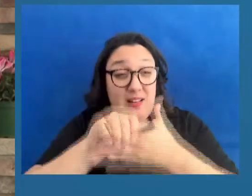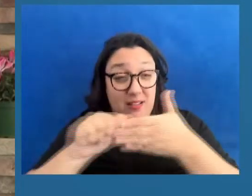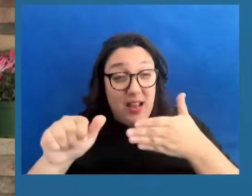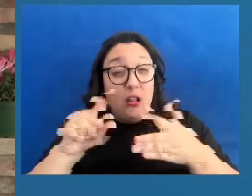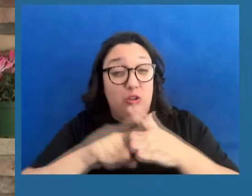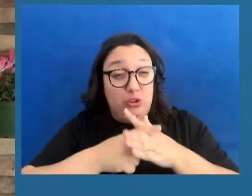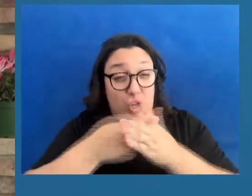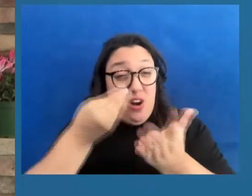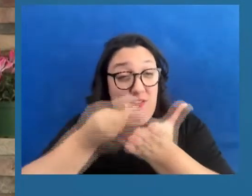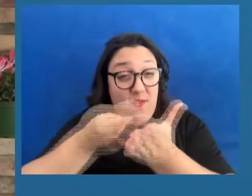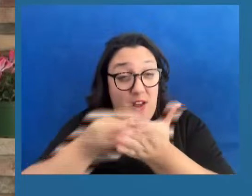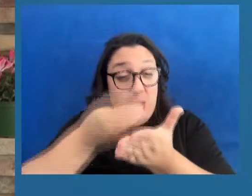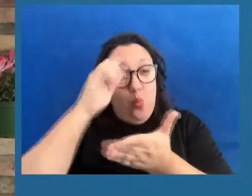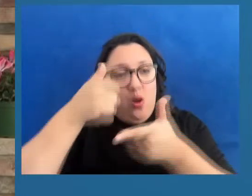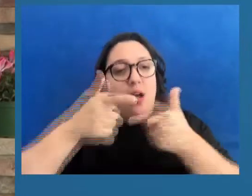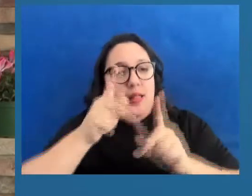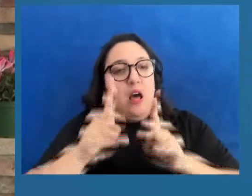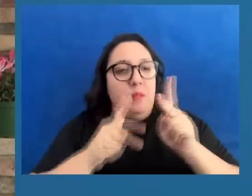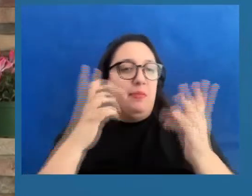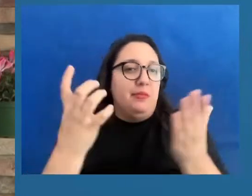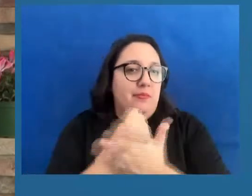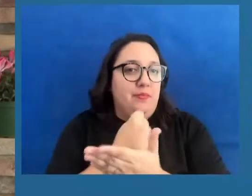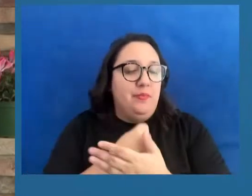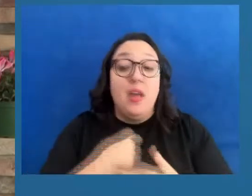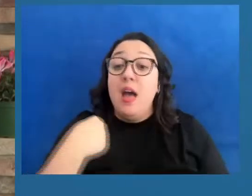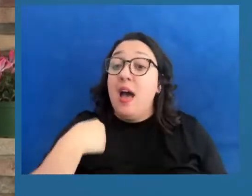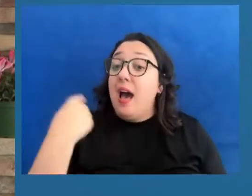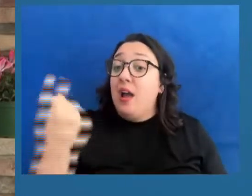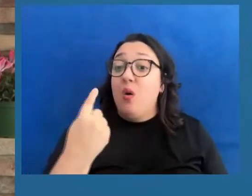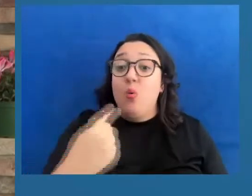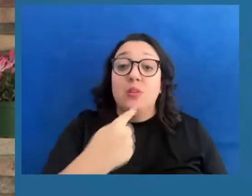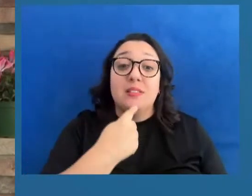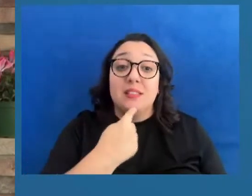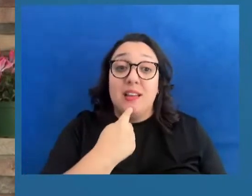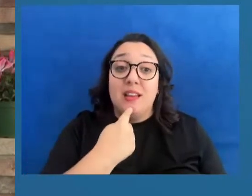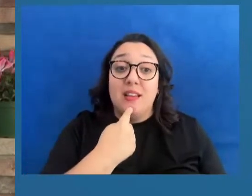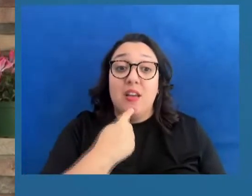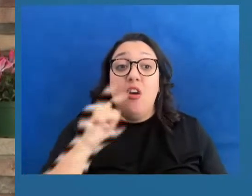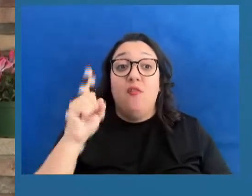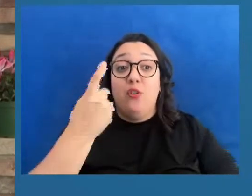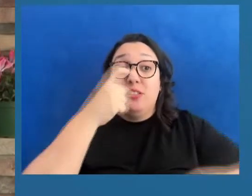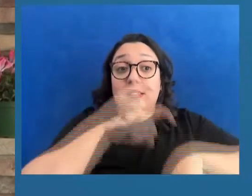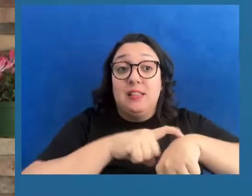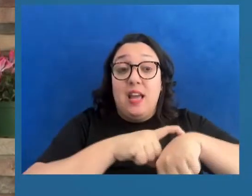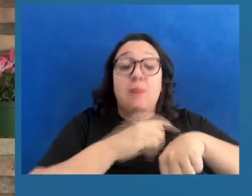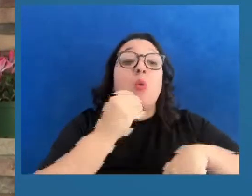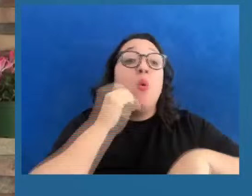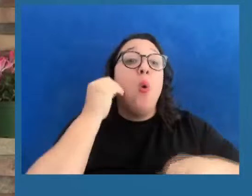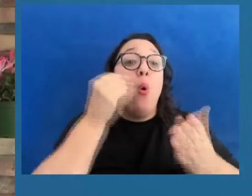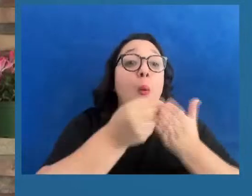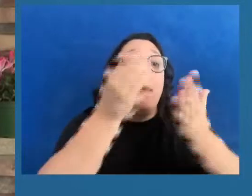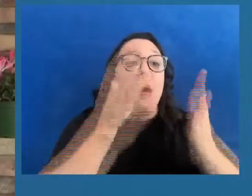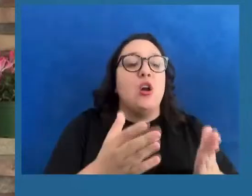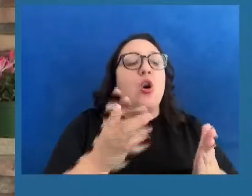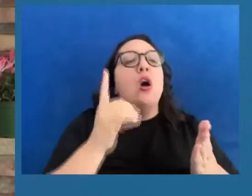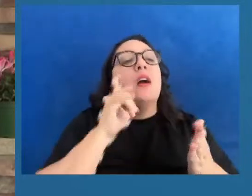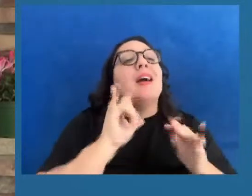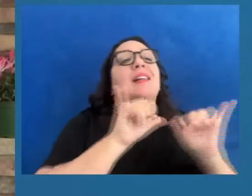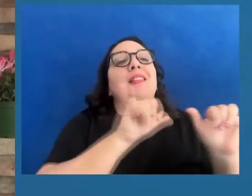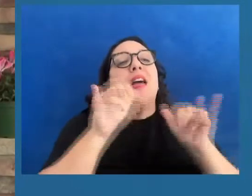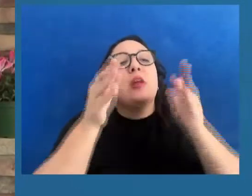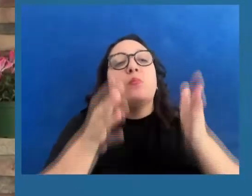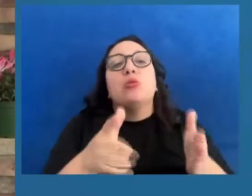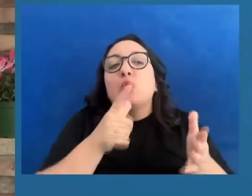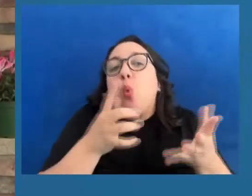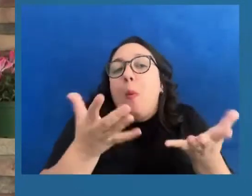that. And I always say that first-time homebuyers are like individuals that might go to college. They may not want to go, but they should